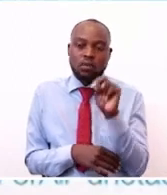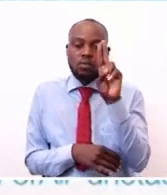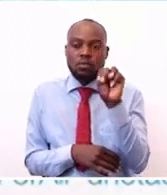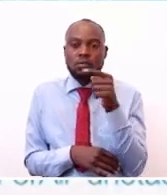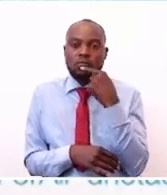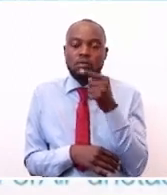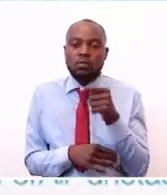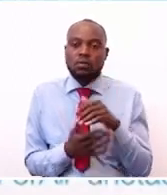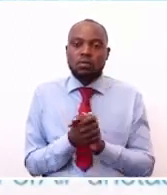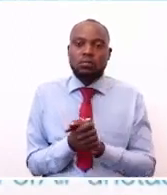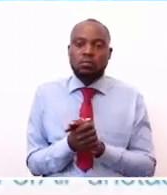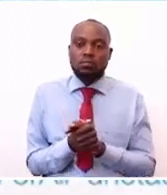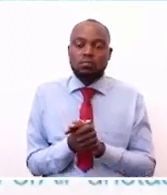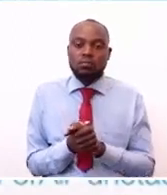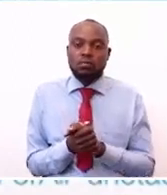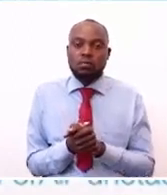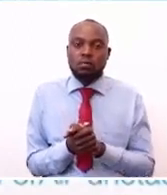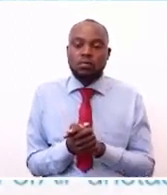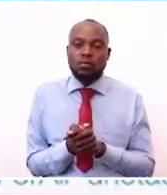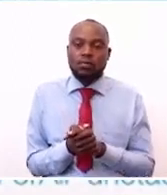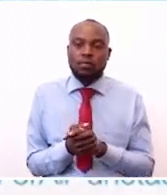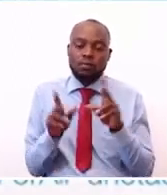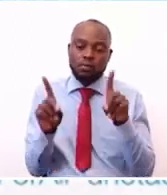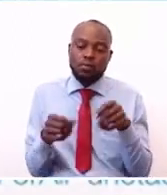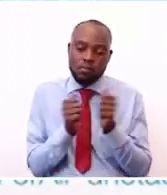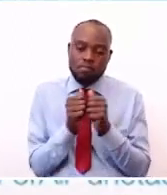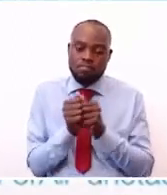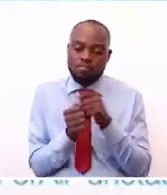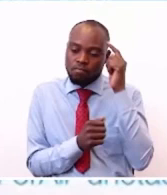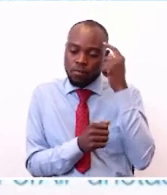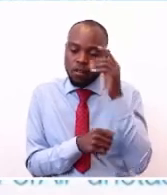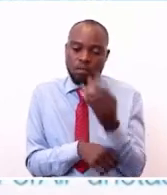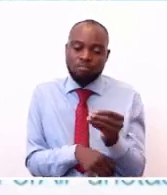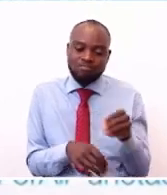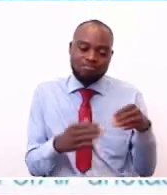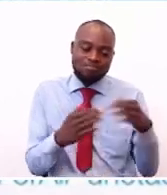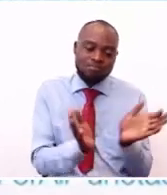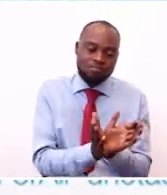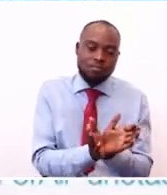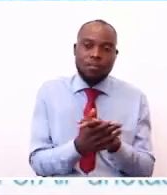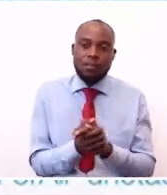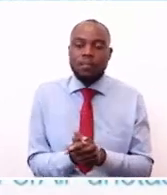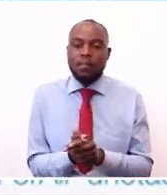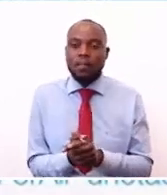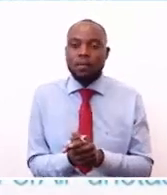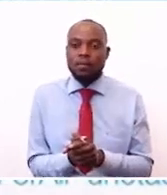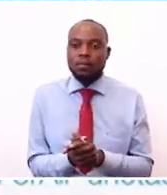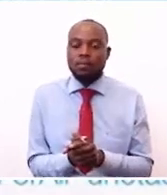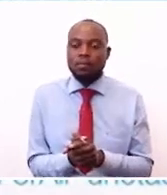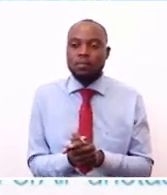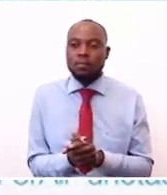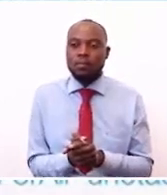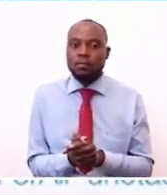that in order to achieve the SDGs, we may have to institute another program of debt forgiveness. And as